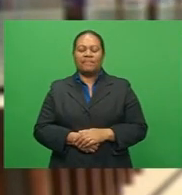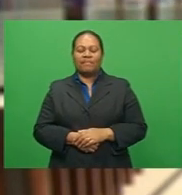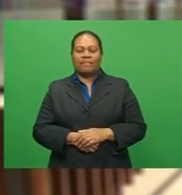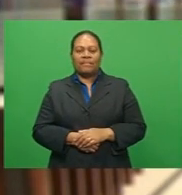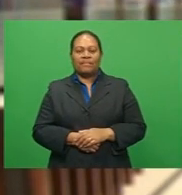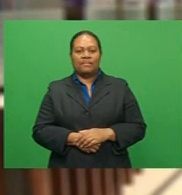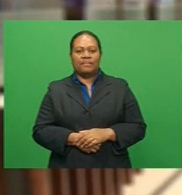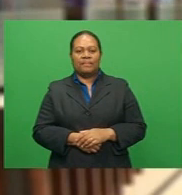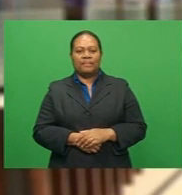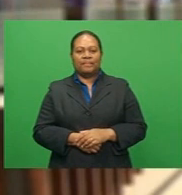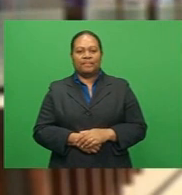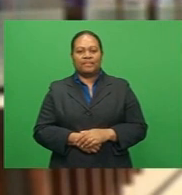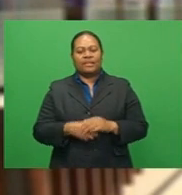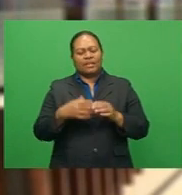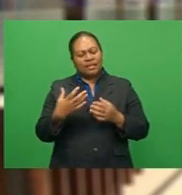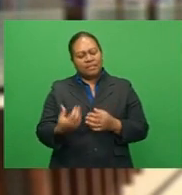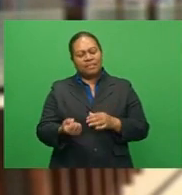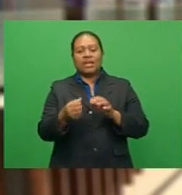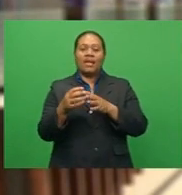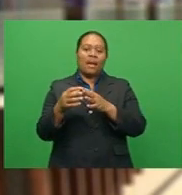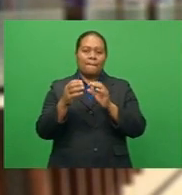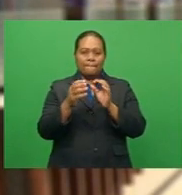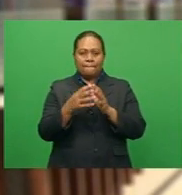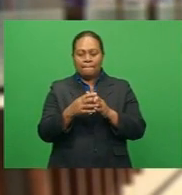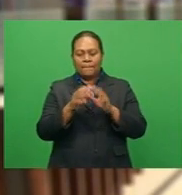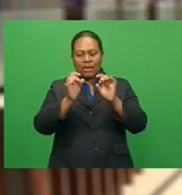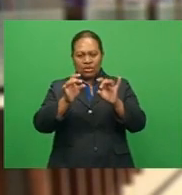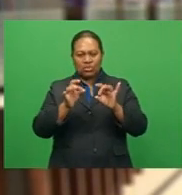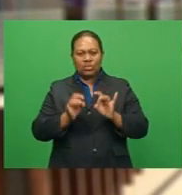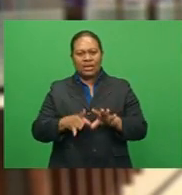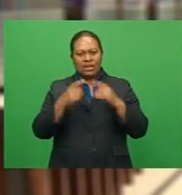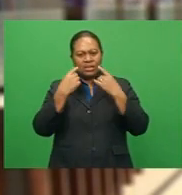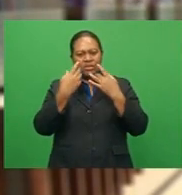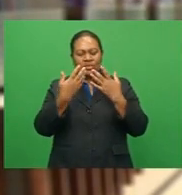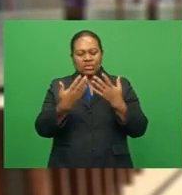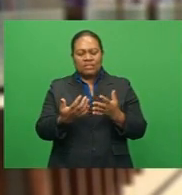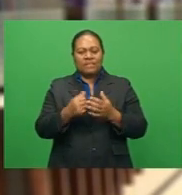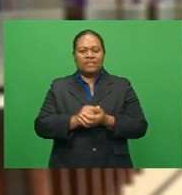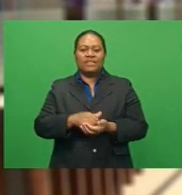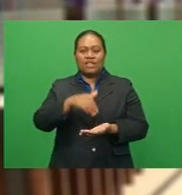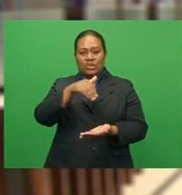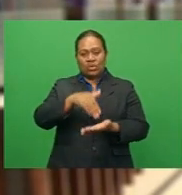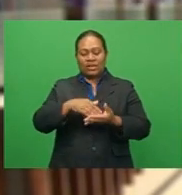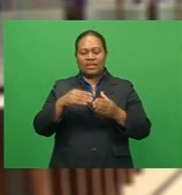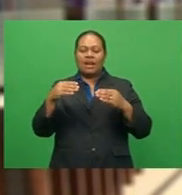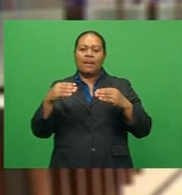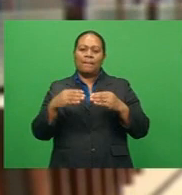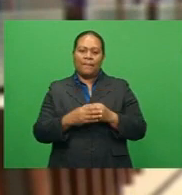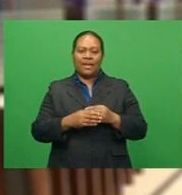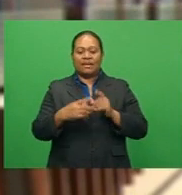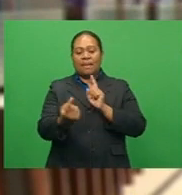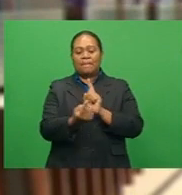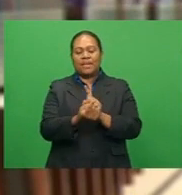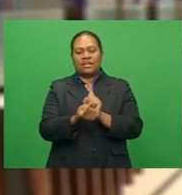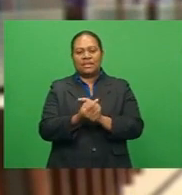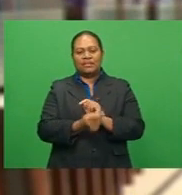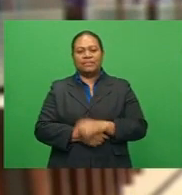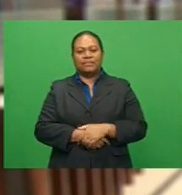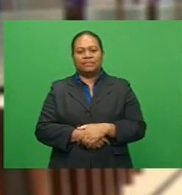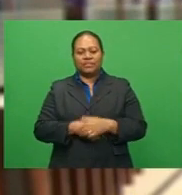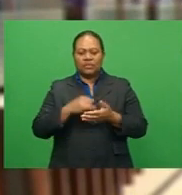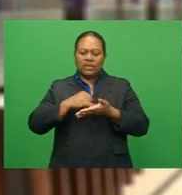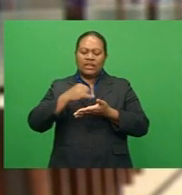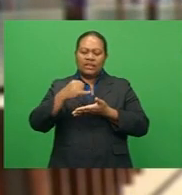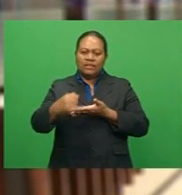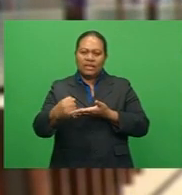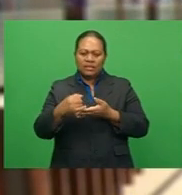home, the risk-sensitive Aussie dollar was steady ahead of a crucial central bank policy meeting where investors will